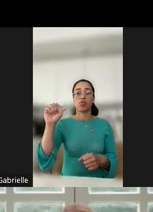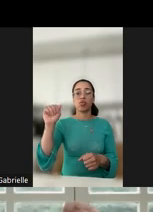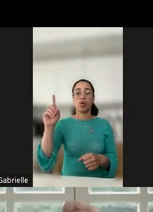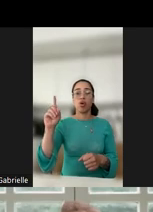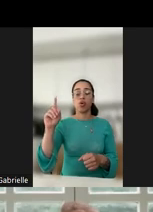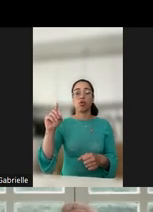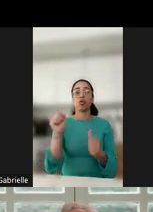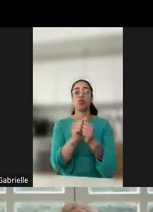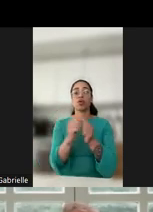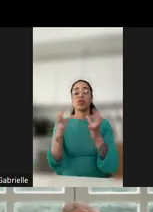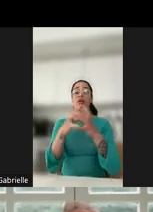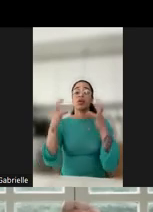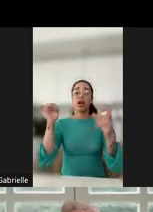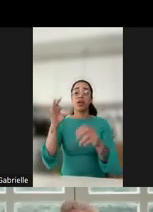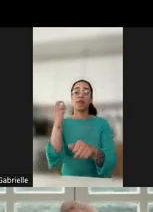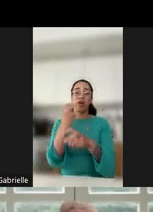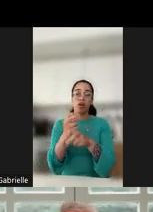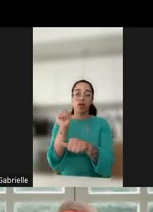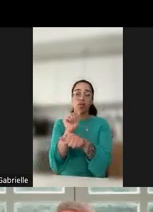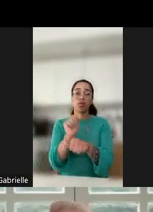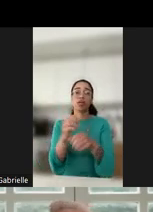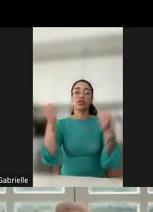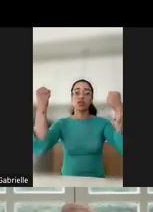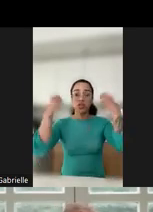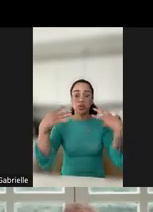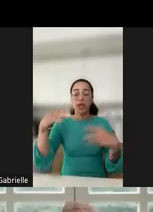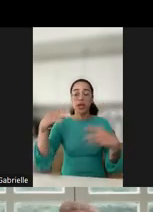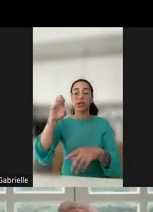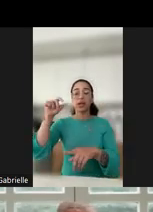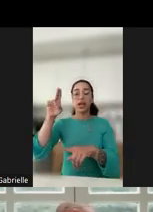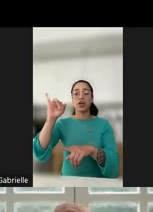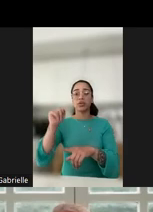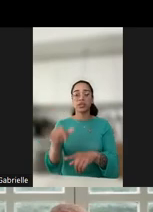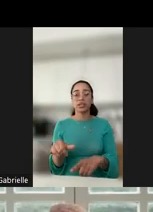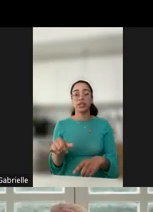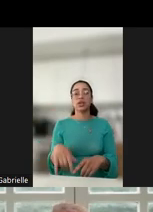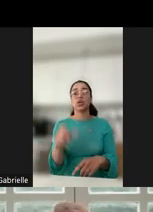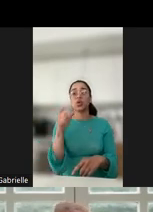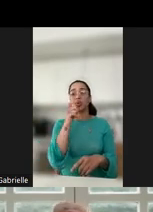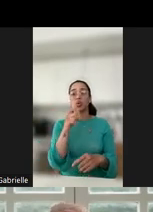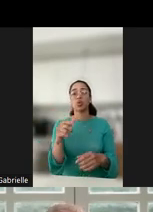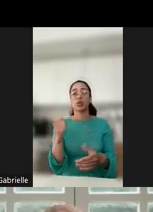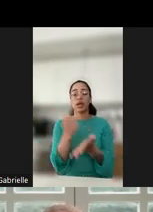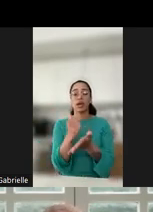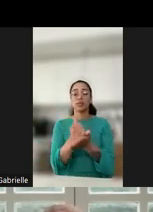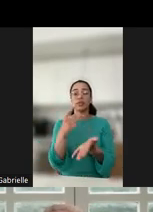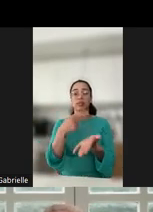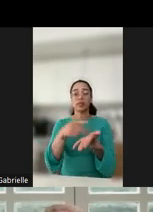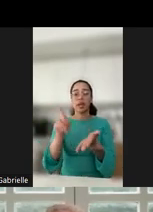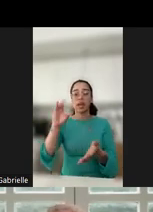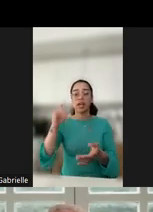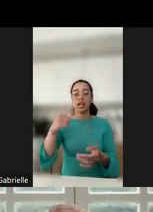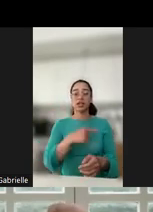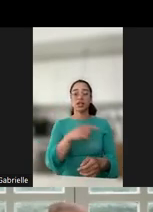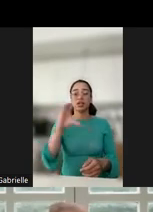and hard work and very little pay Chinese miners who came to the state of California in